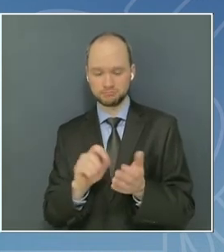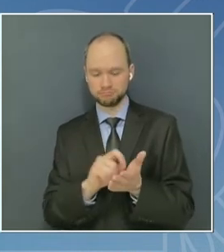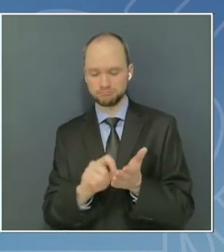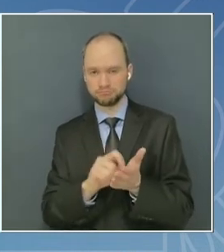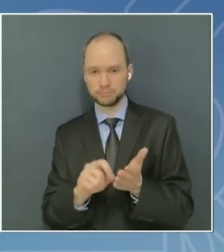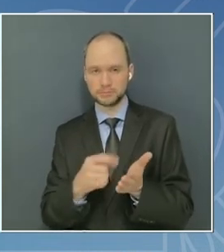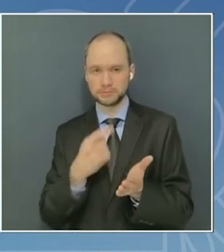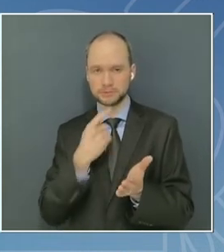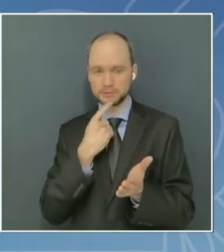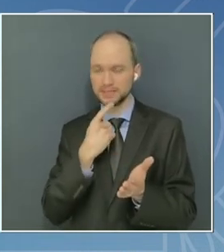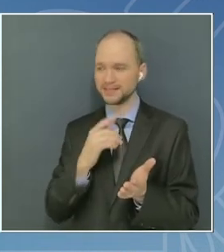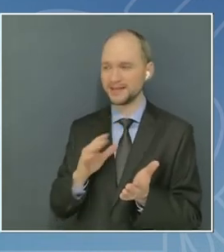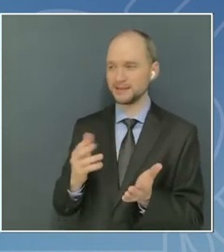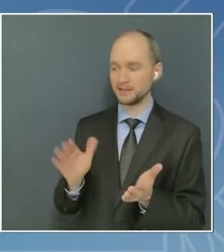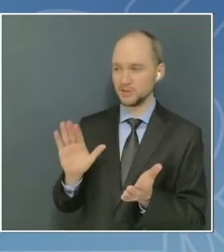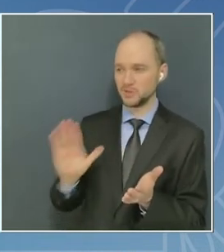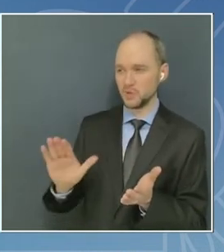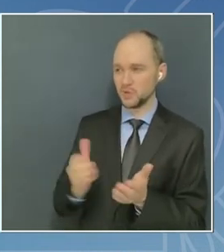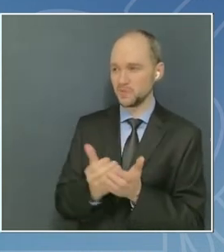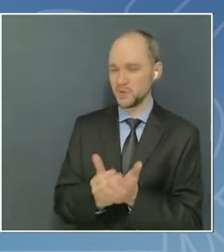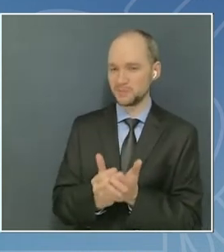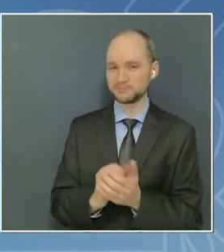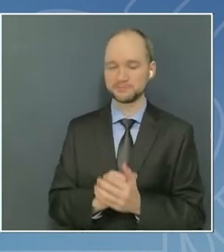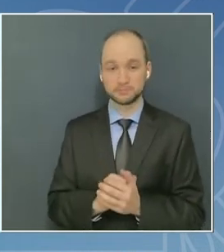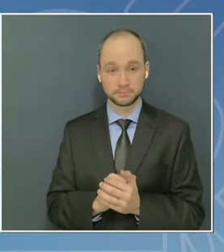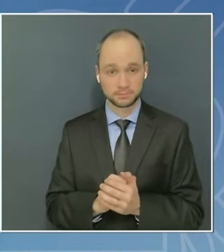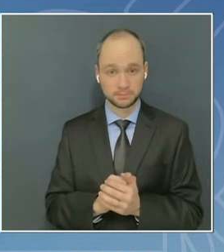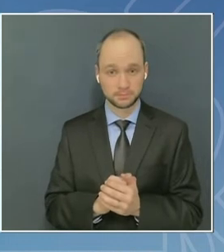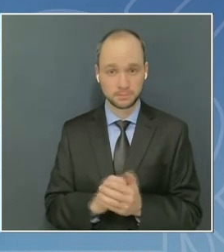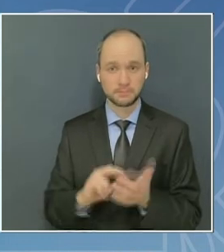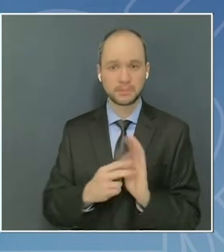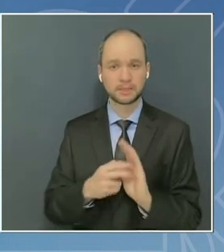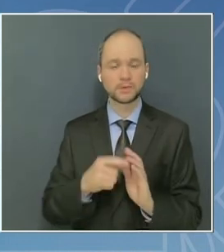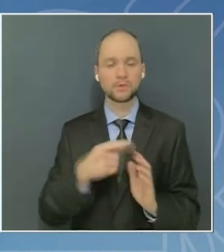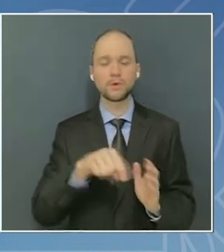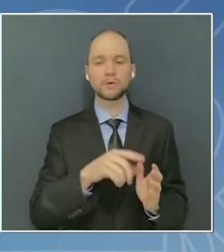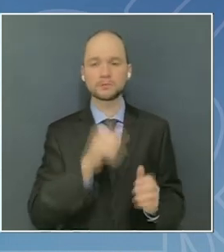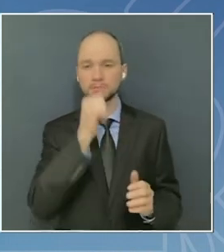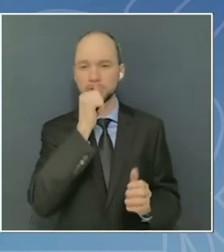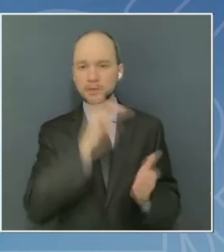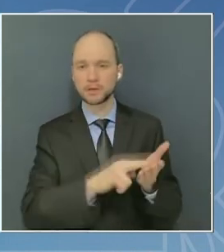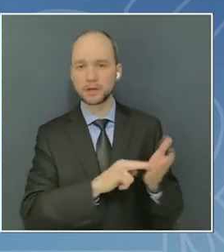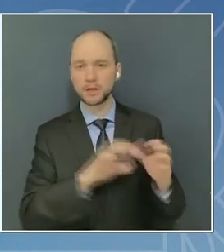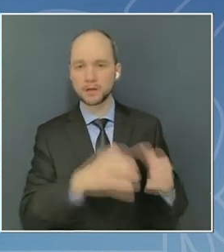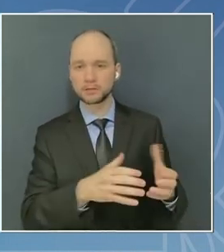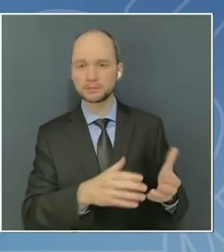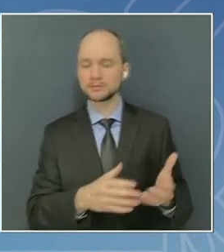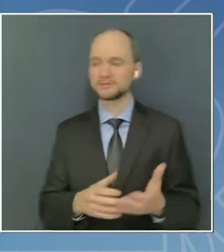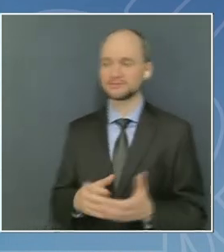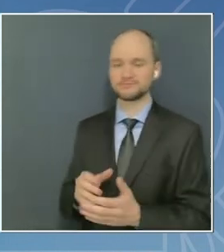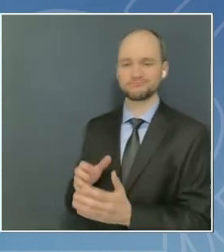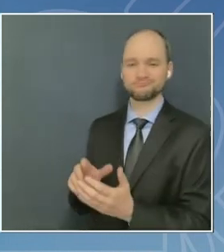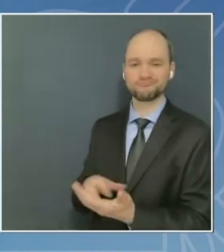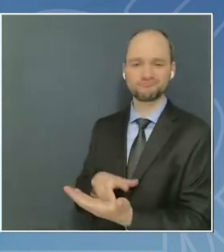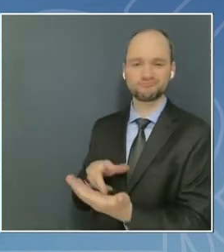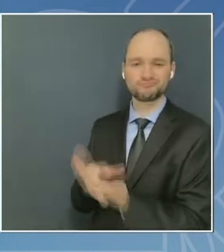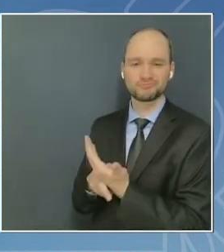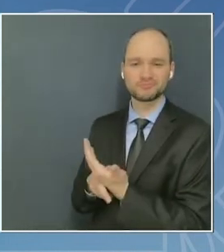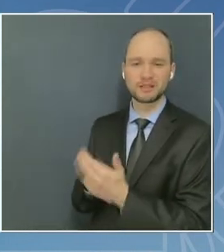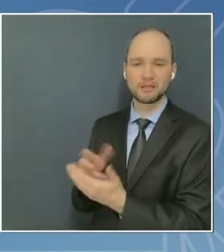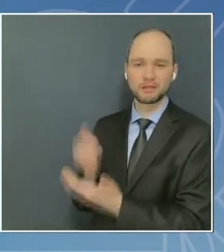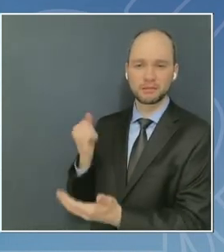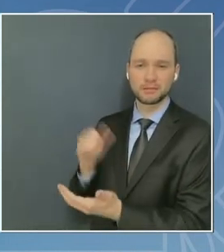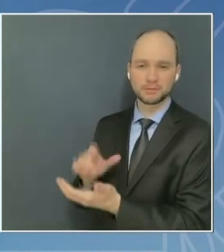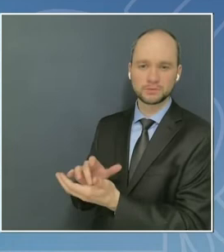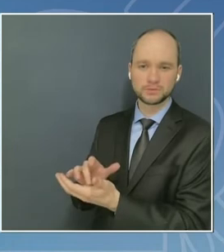actually the boat they were leaving on. So they actually were cheated out of the money. But it was a good thing for them because all of the people that